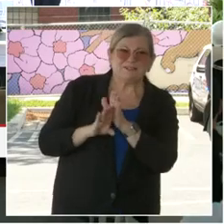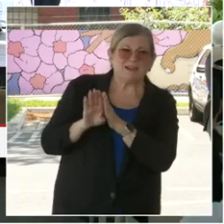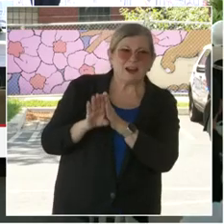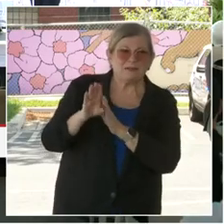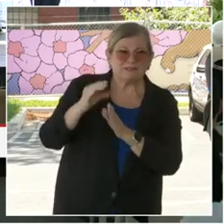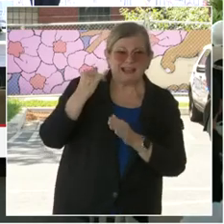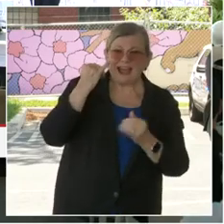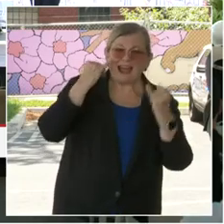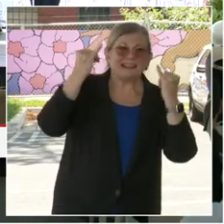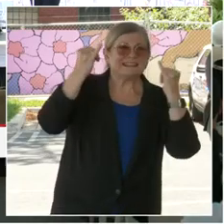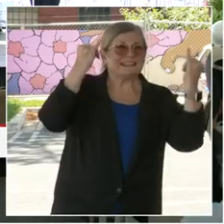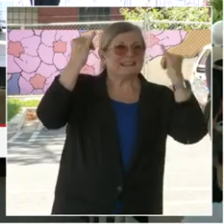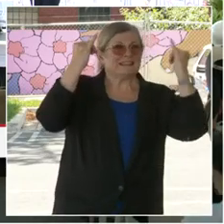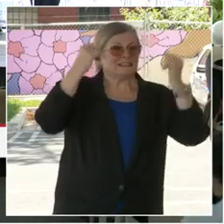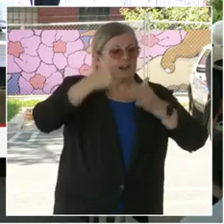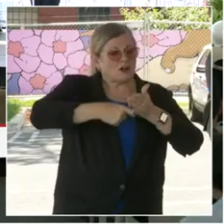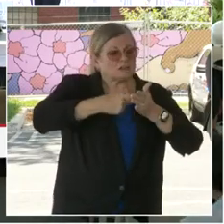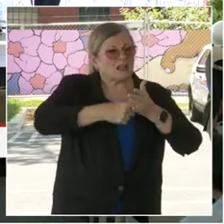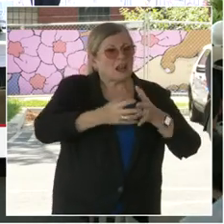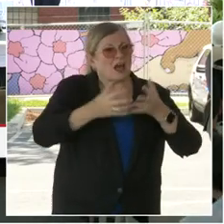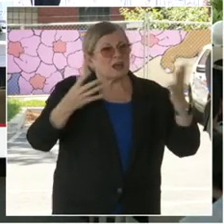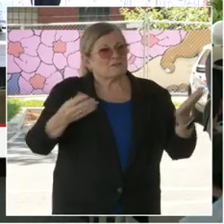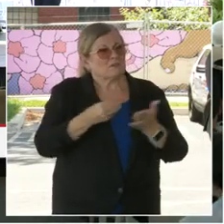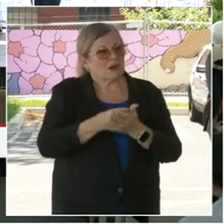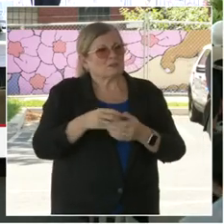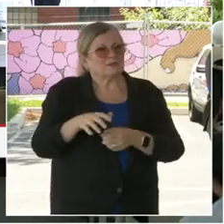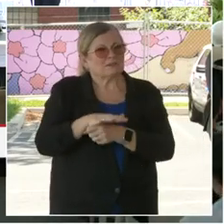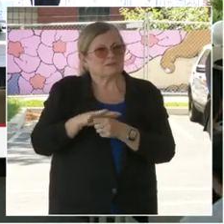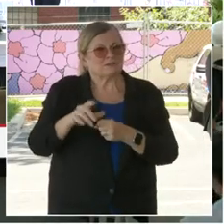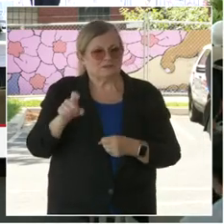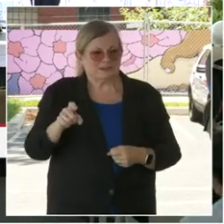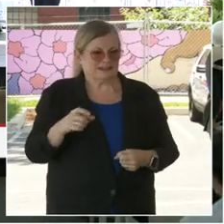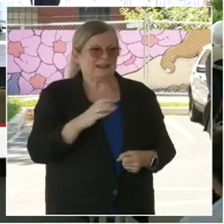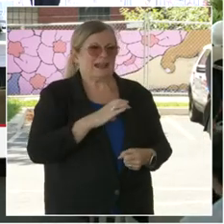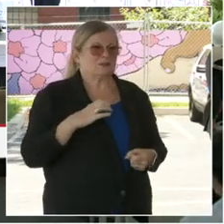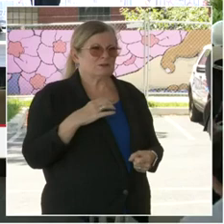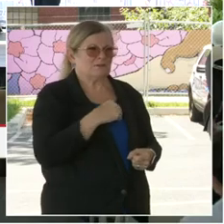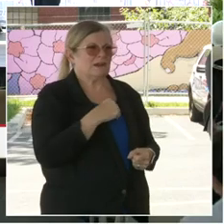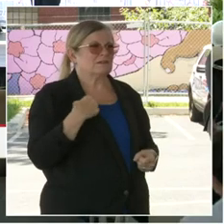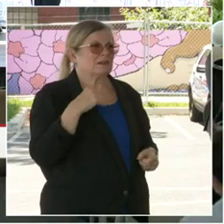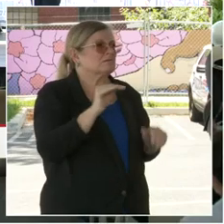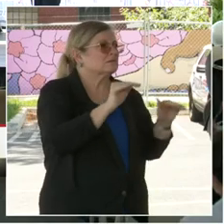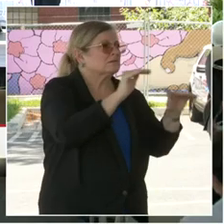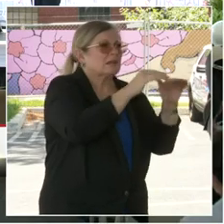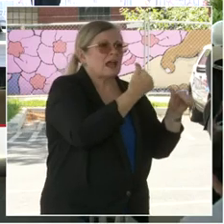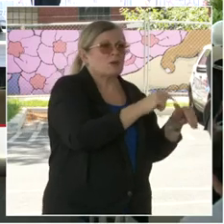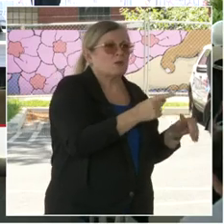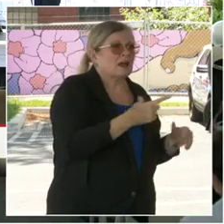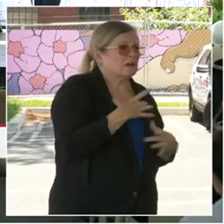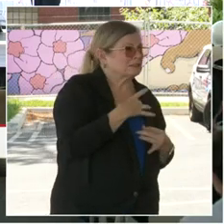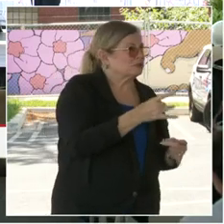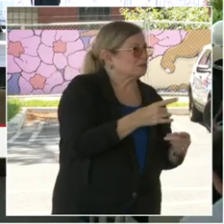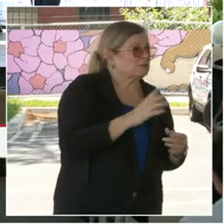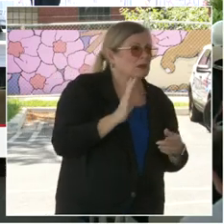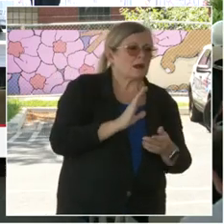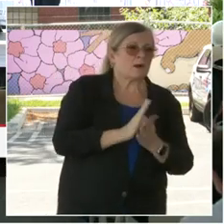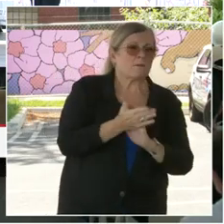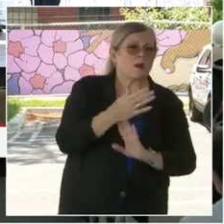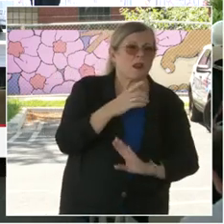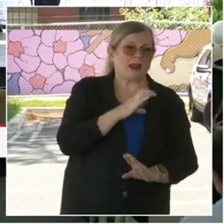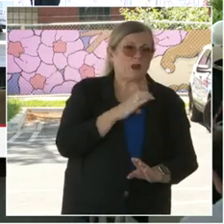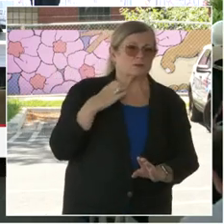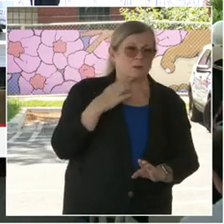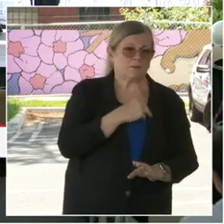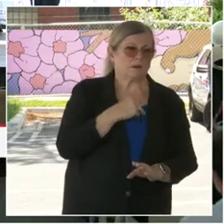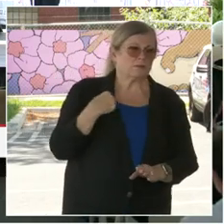of money for Ward 8, we need council members that remind everybody else is Ward 8 has waited long enough, and